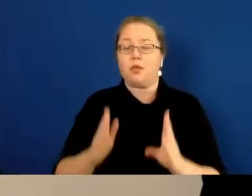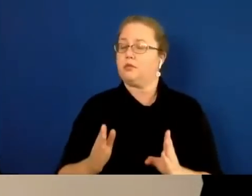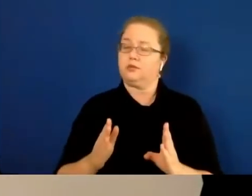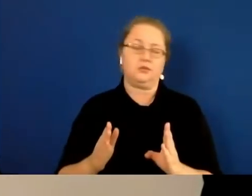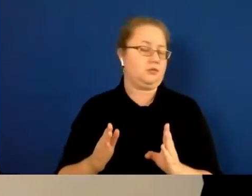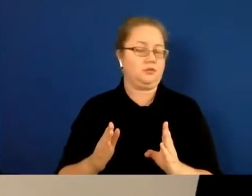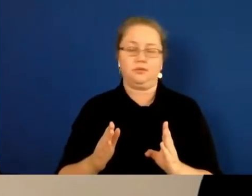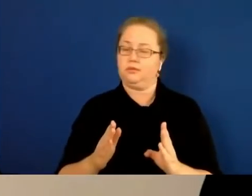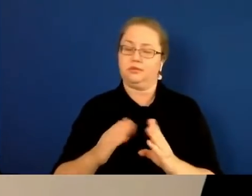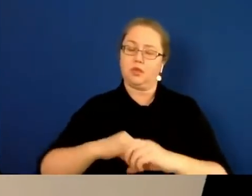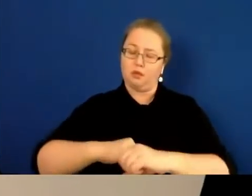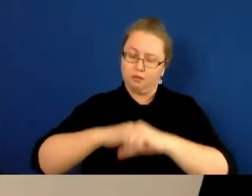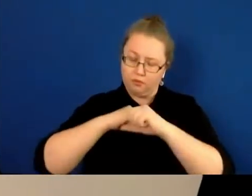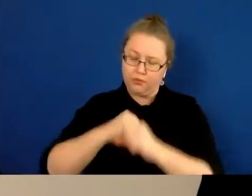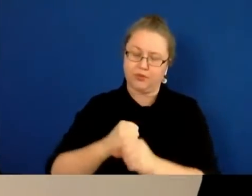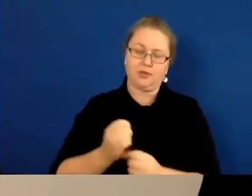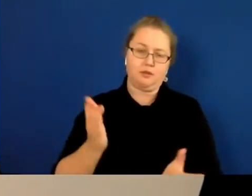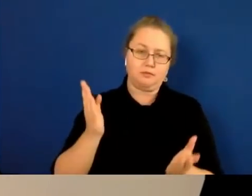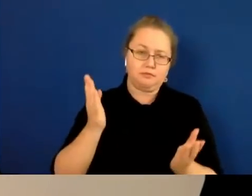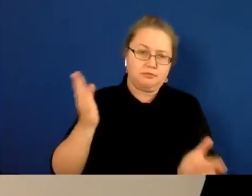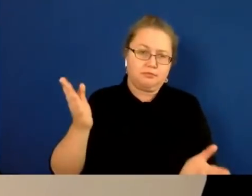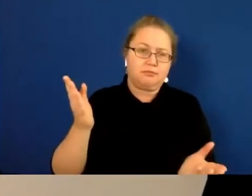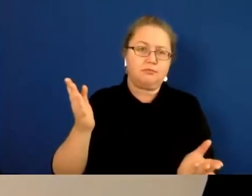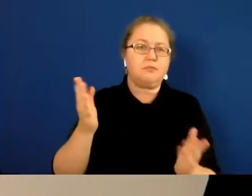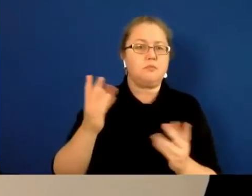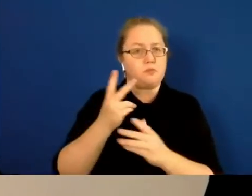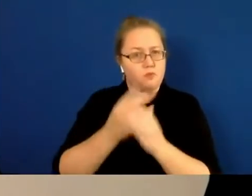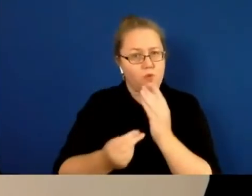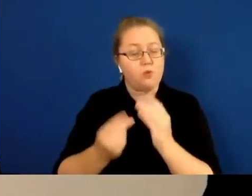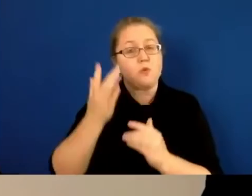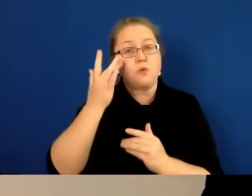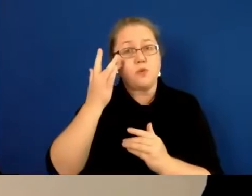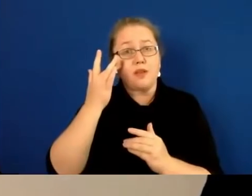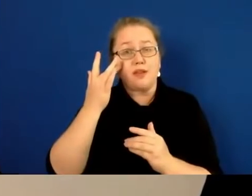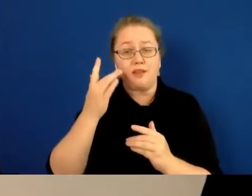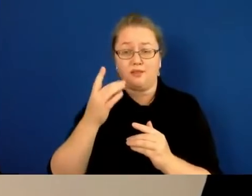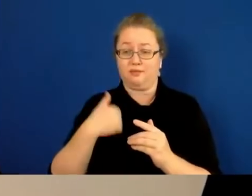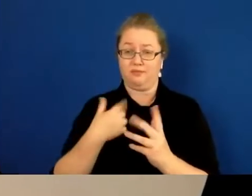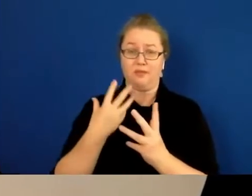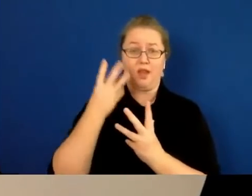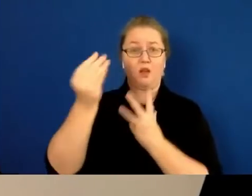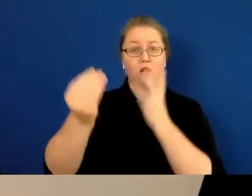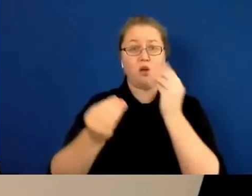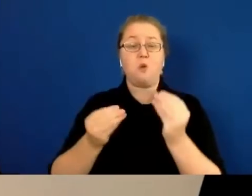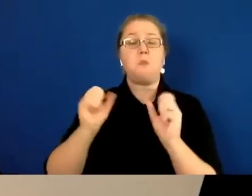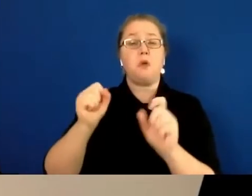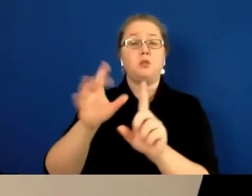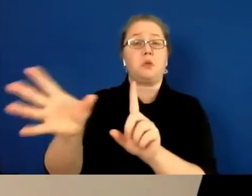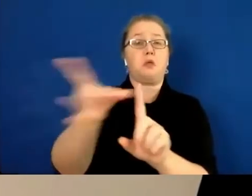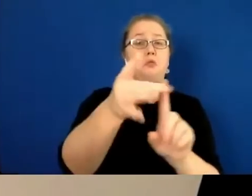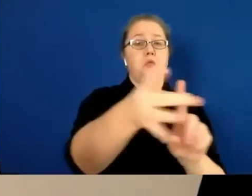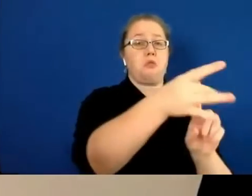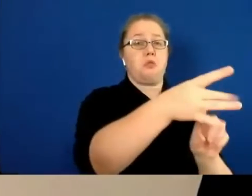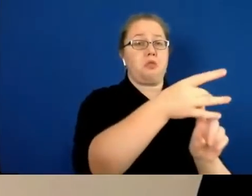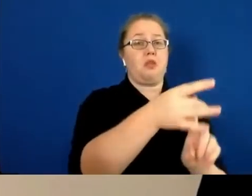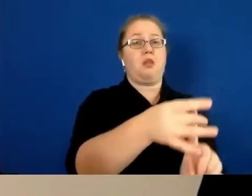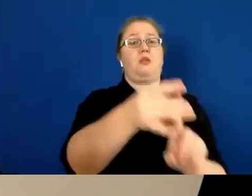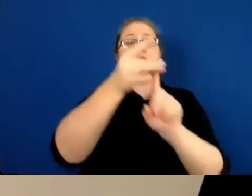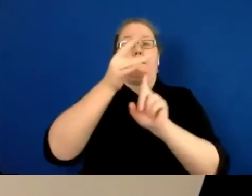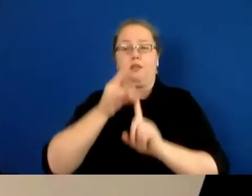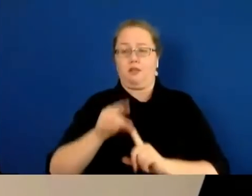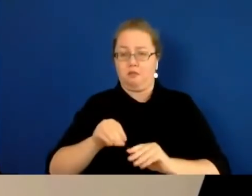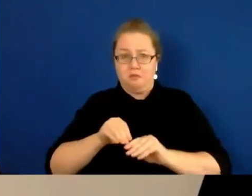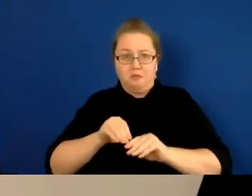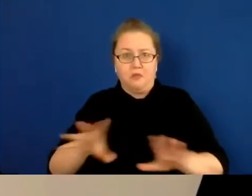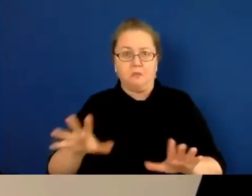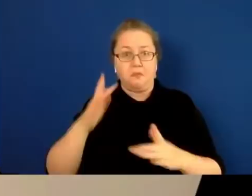together. And we now need to do our part to make sure that we are socializing with our immediate household only, and